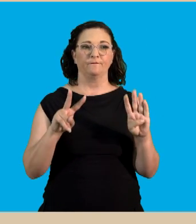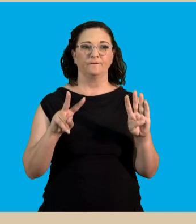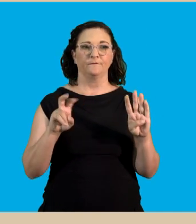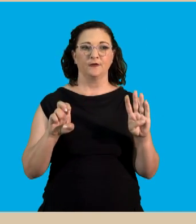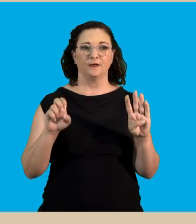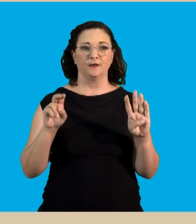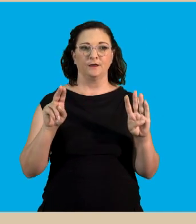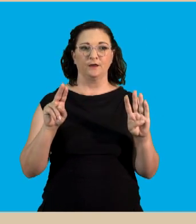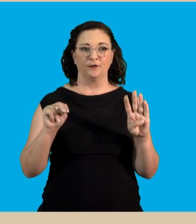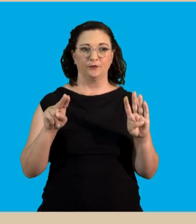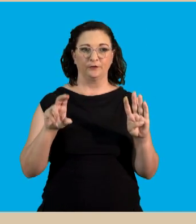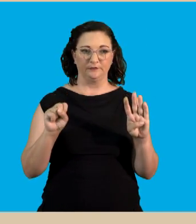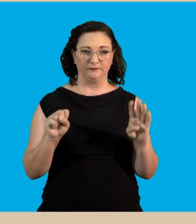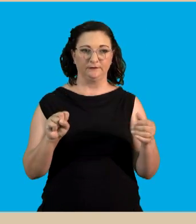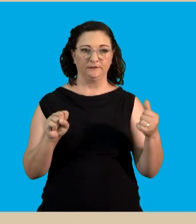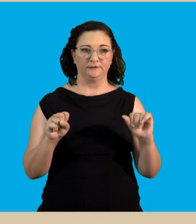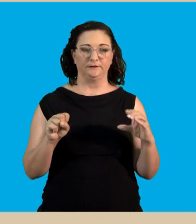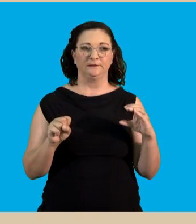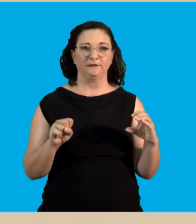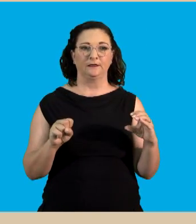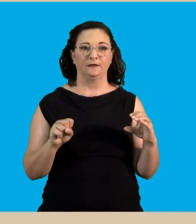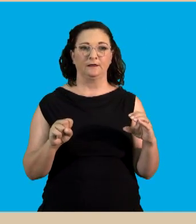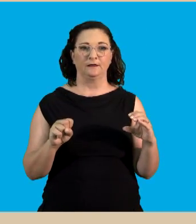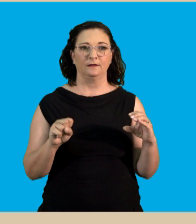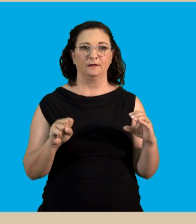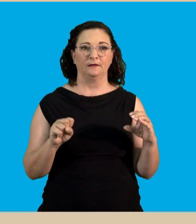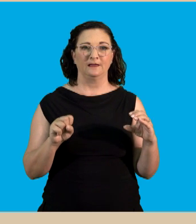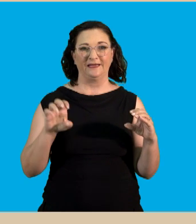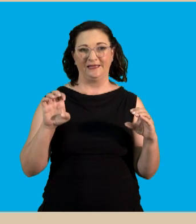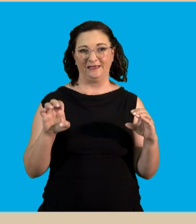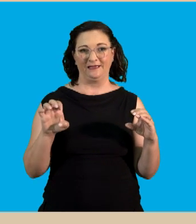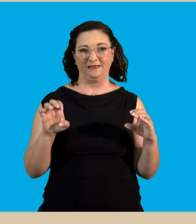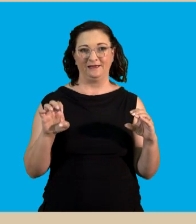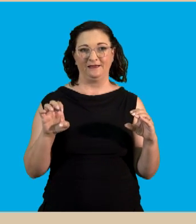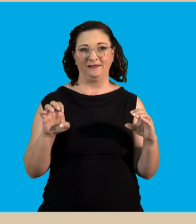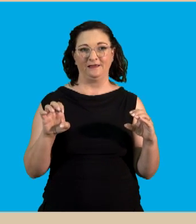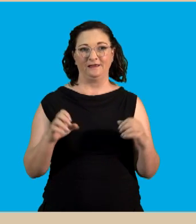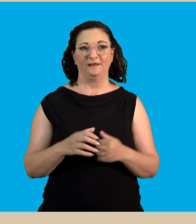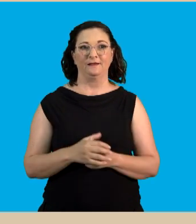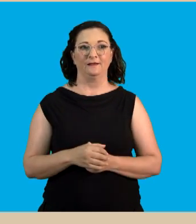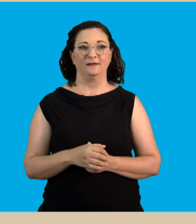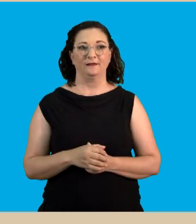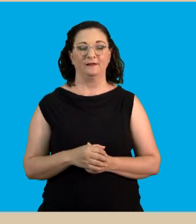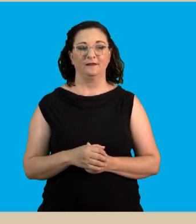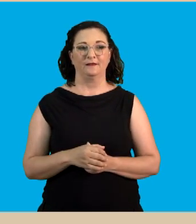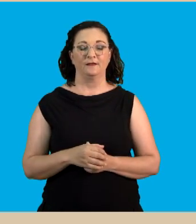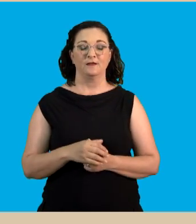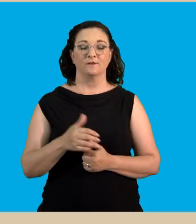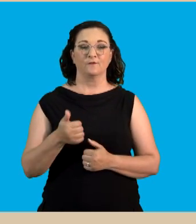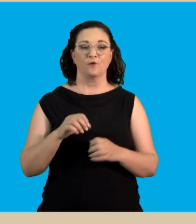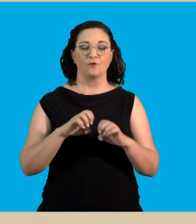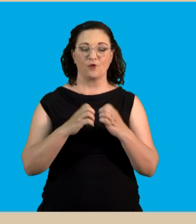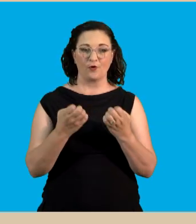our Venus. And elderly E there. And then letter C will represent